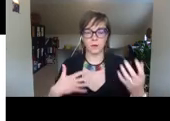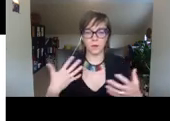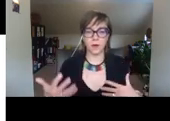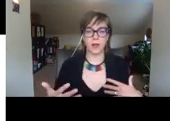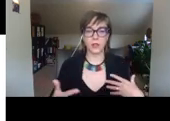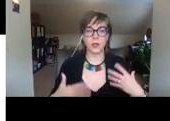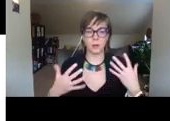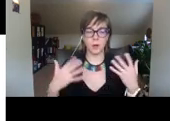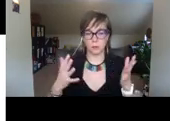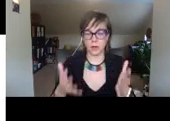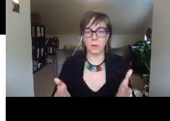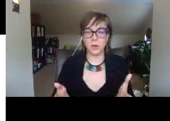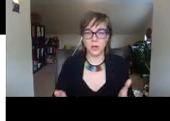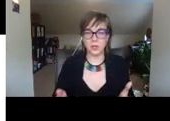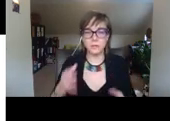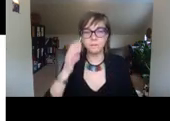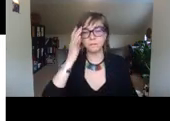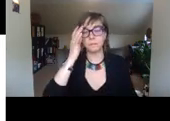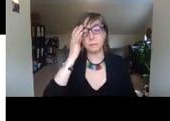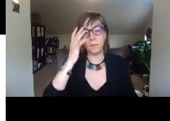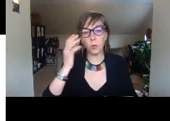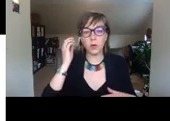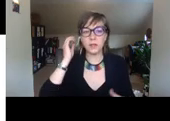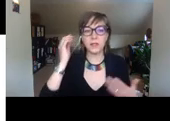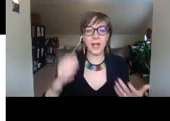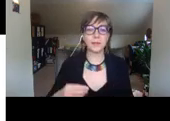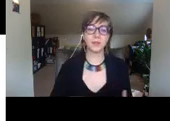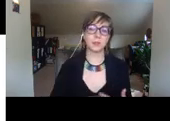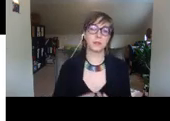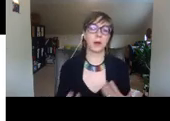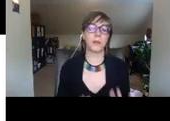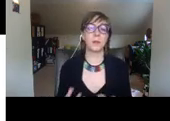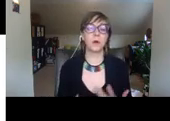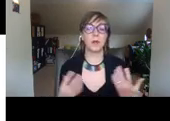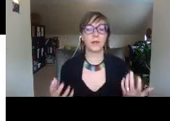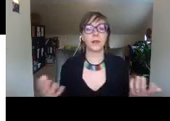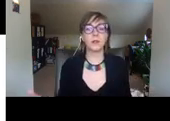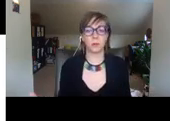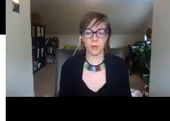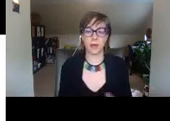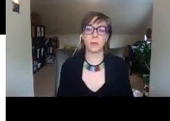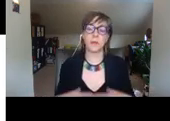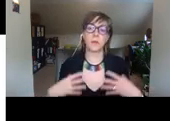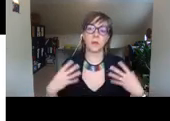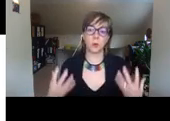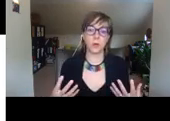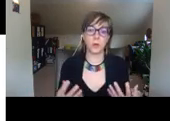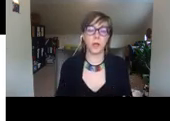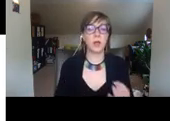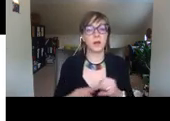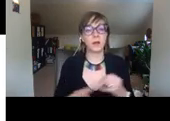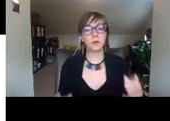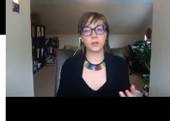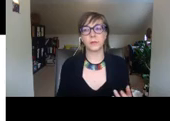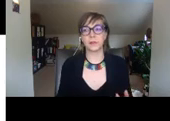of interaction and communication. We're going to see gaps in terms of how people can dialogue with that and how people can work with